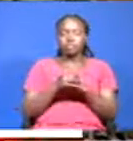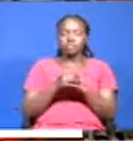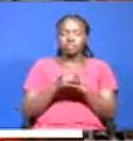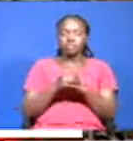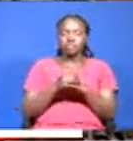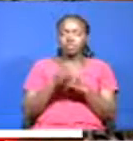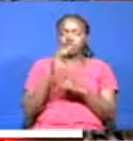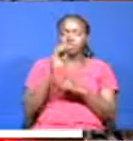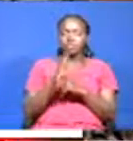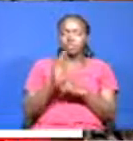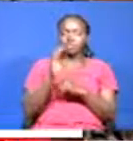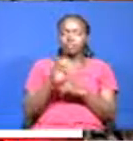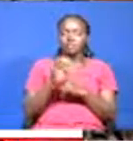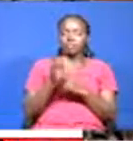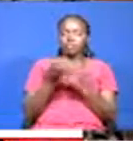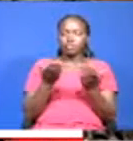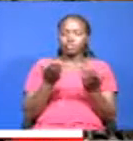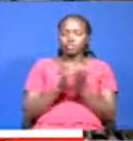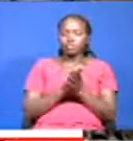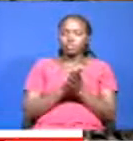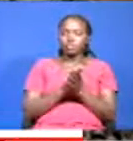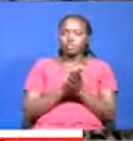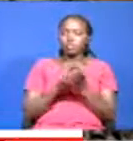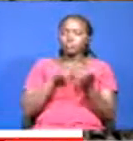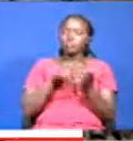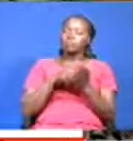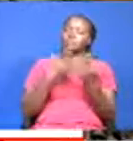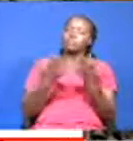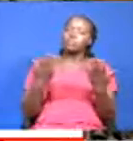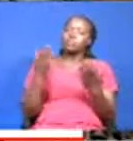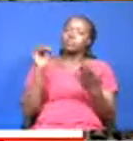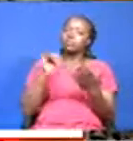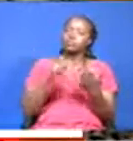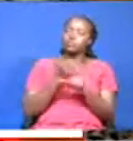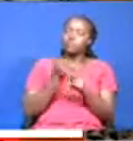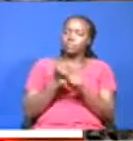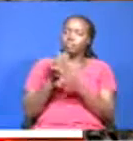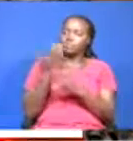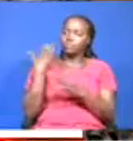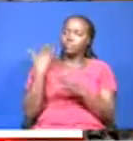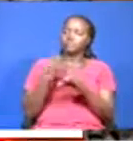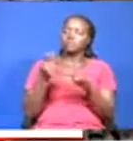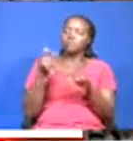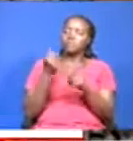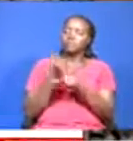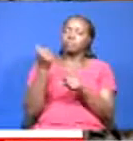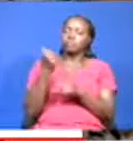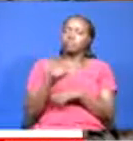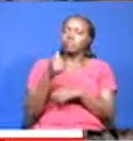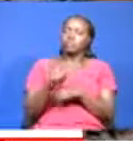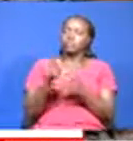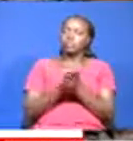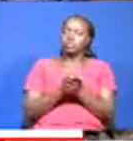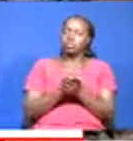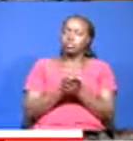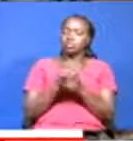CBC. And this means there are things that are supposed to have been done that are not yet done. This, I am talking